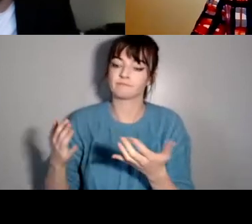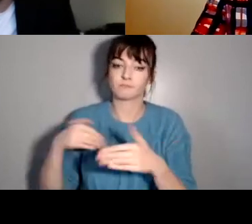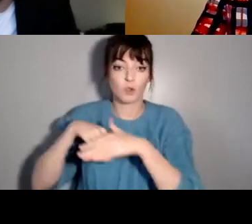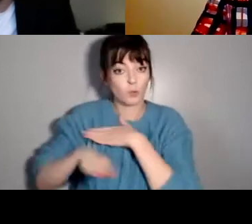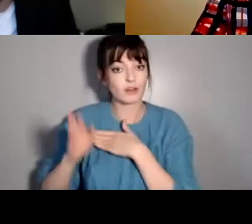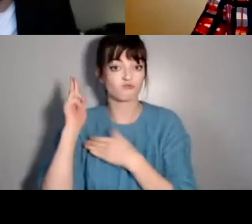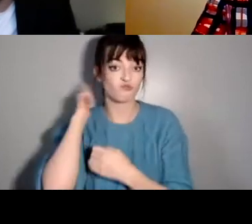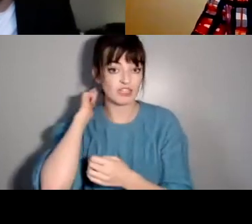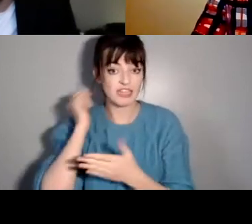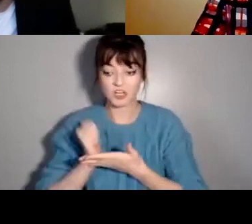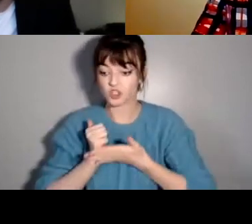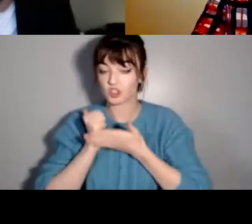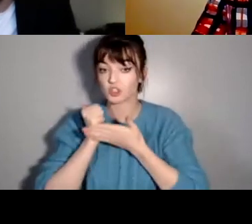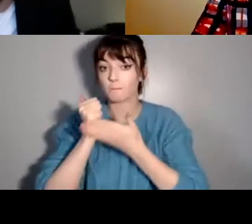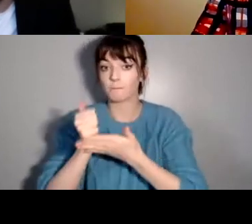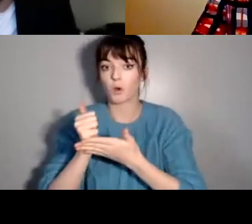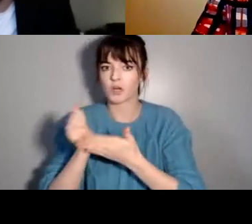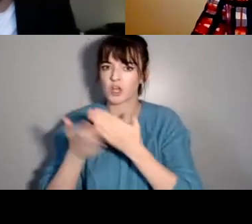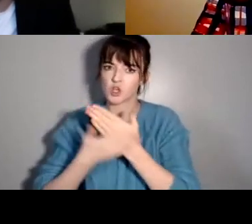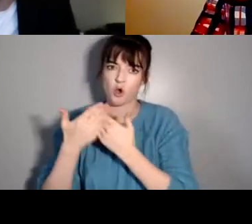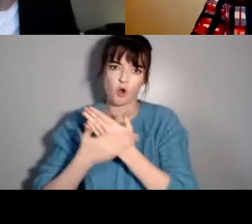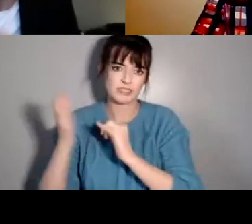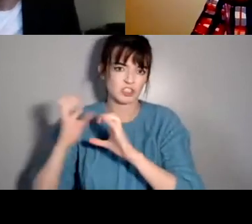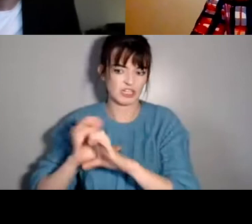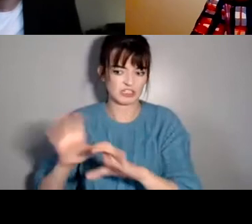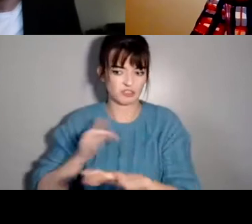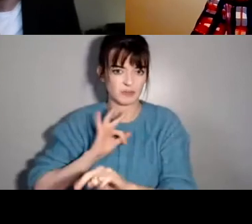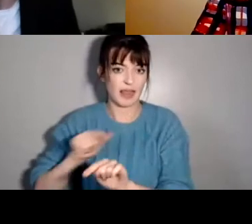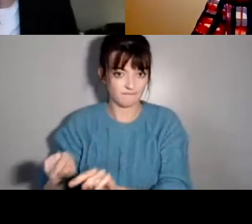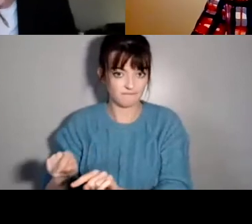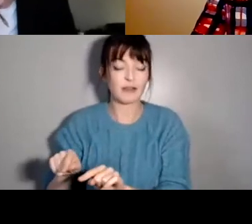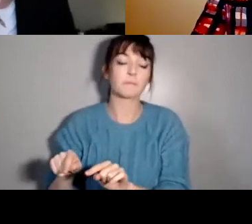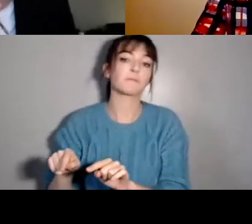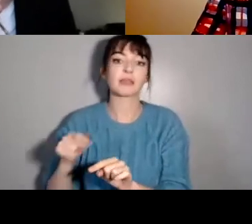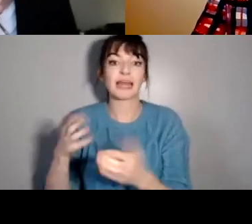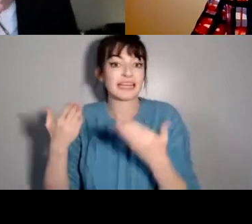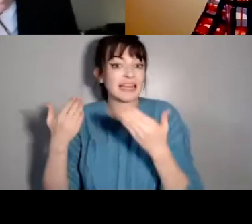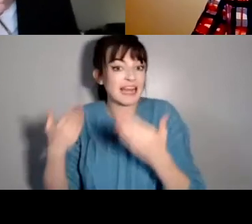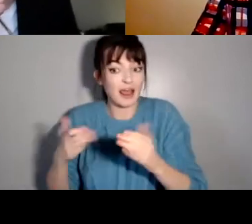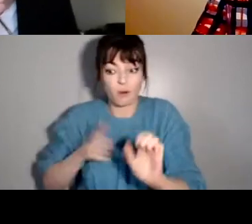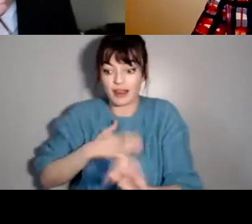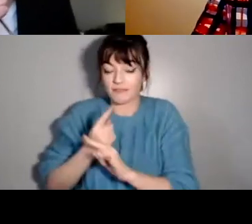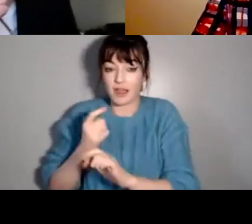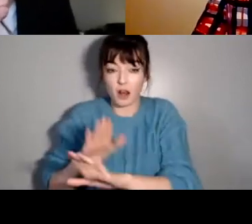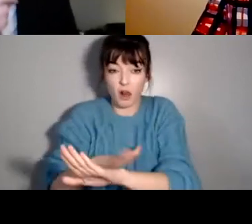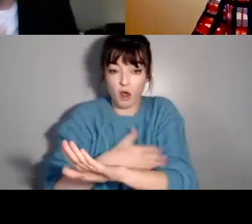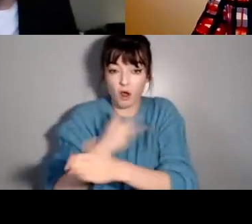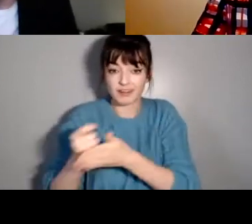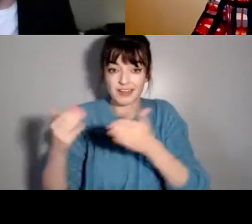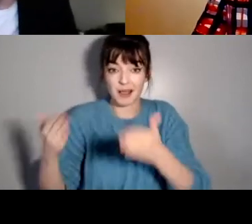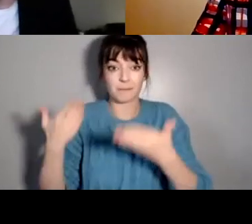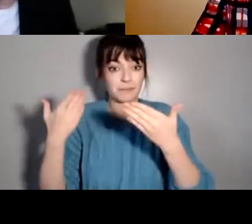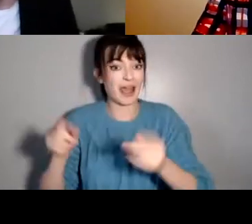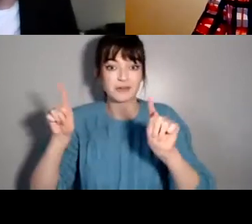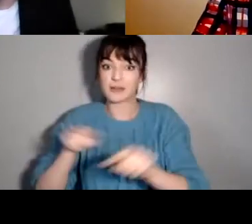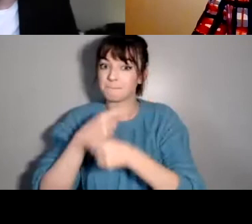residential support when they were very young children. And it's really impossible now to look back and say if that